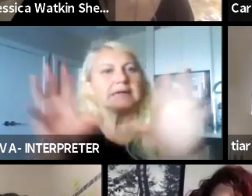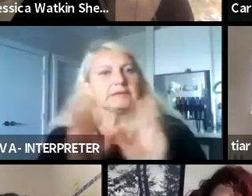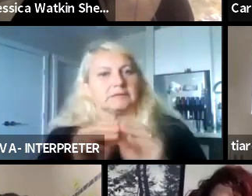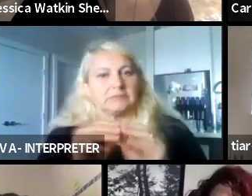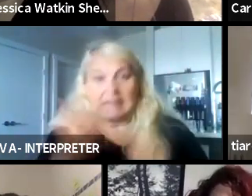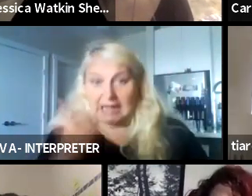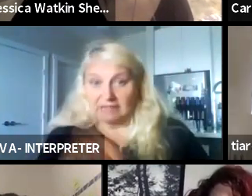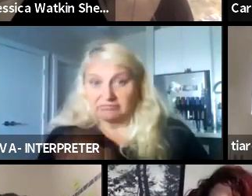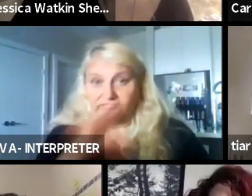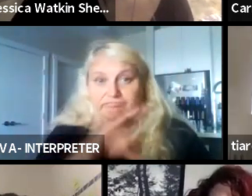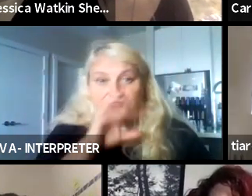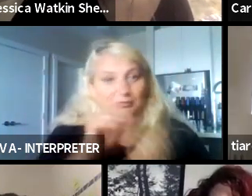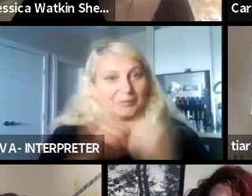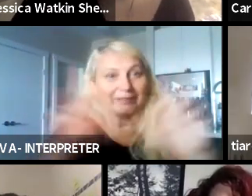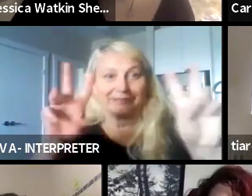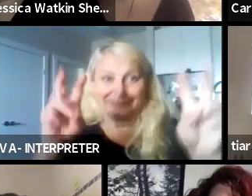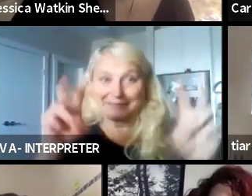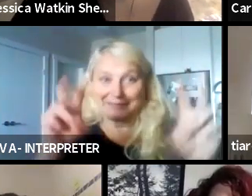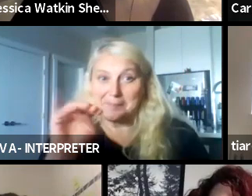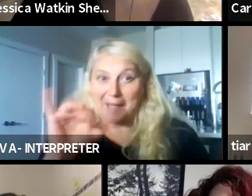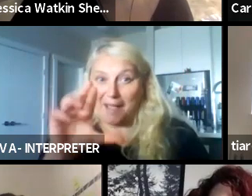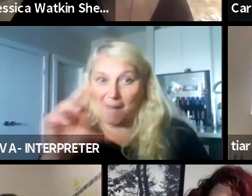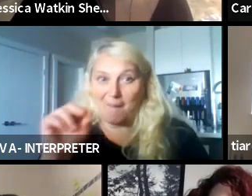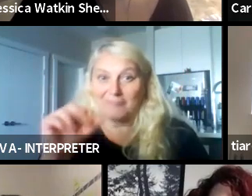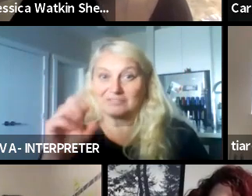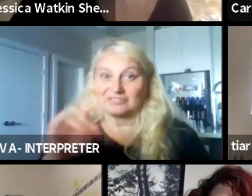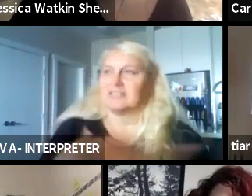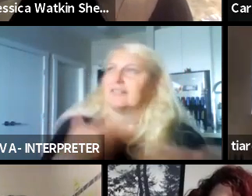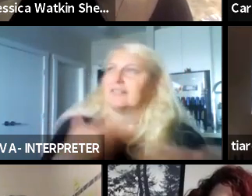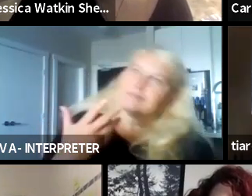Colleagues, before I speak to it, anyone else?